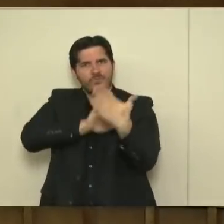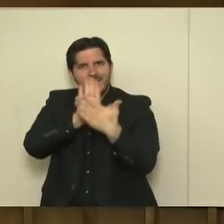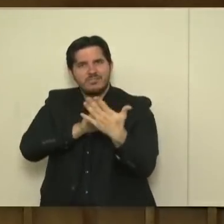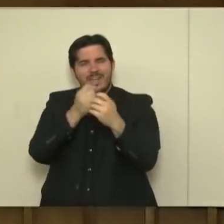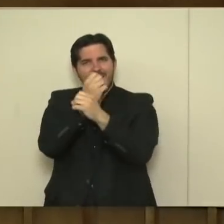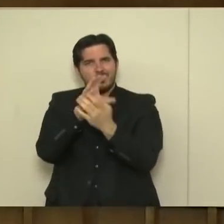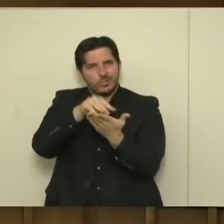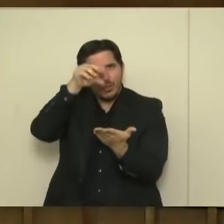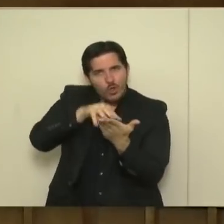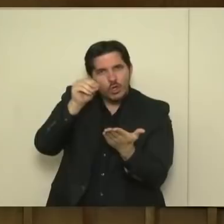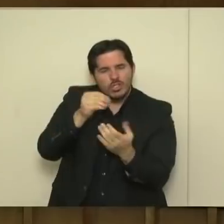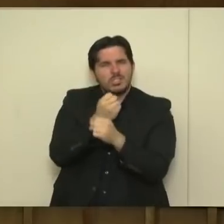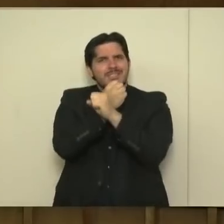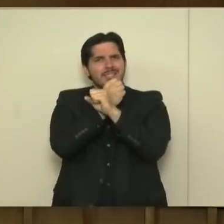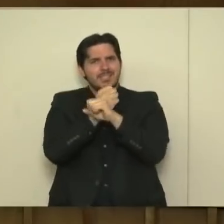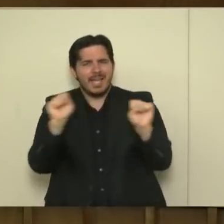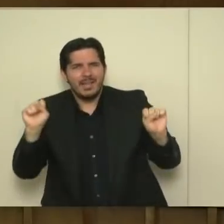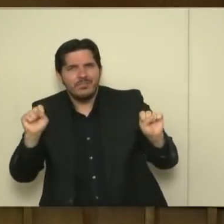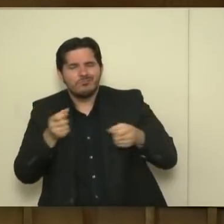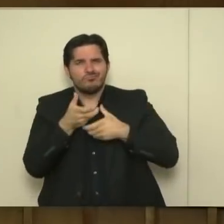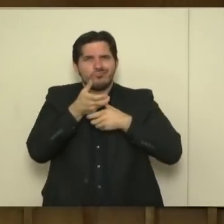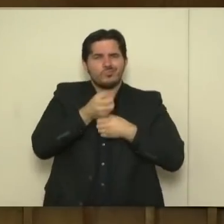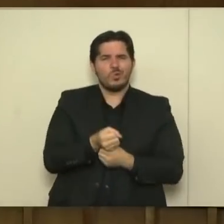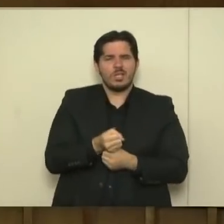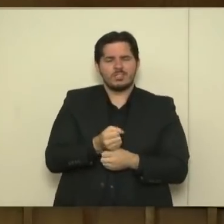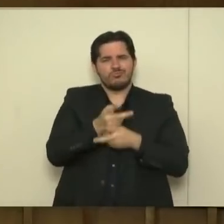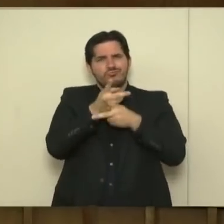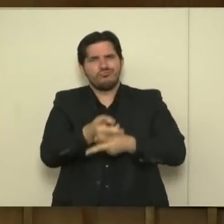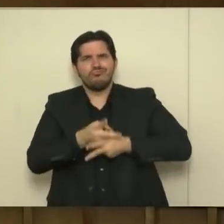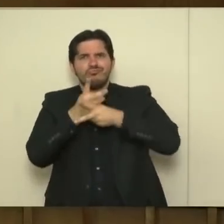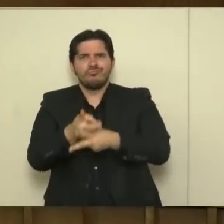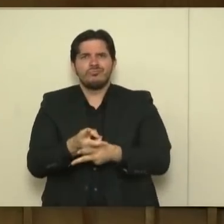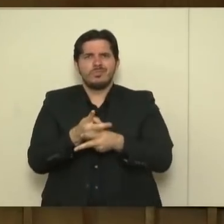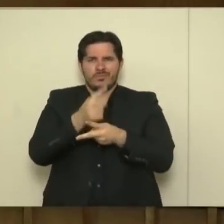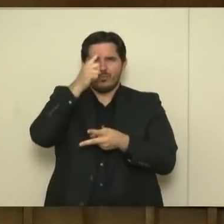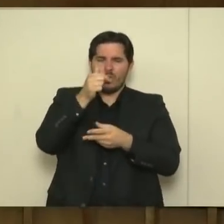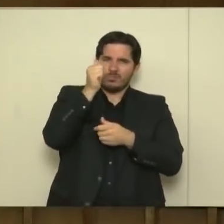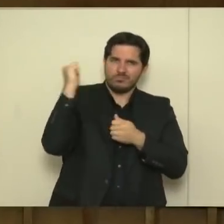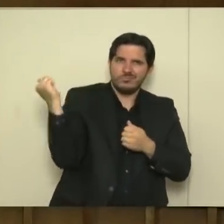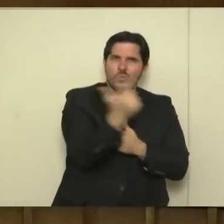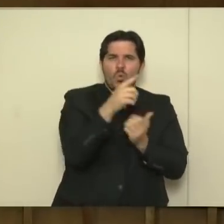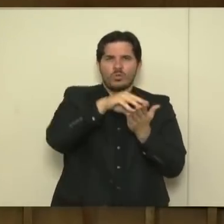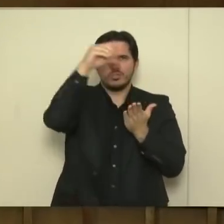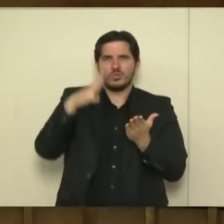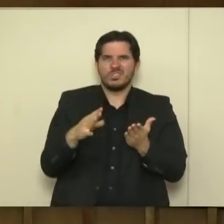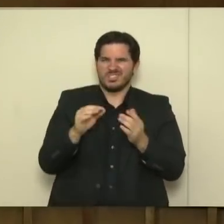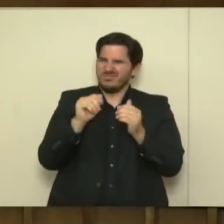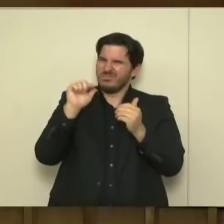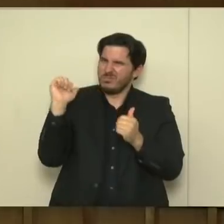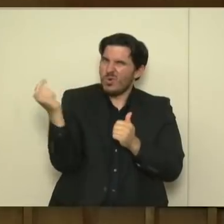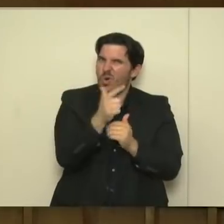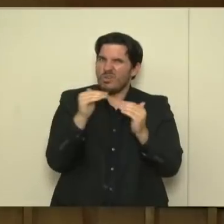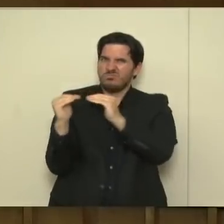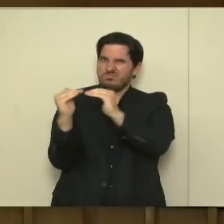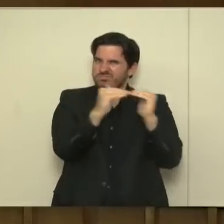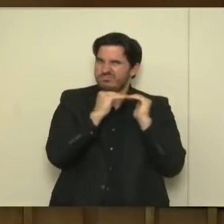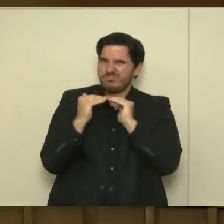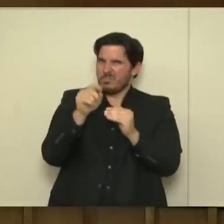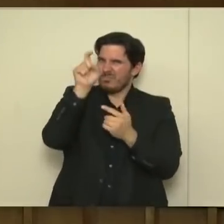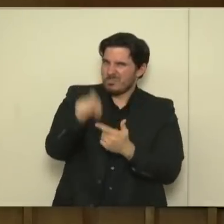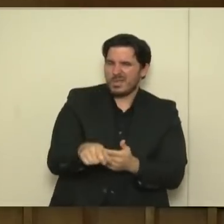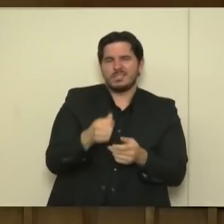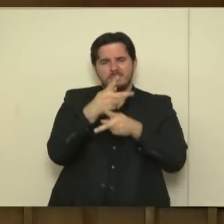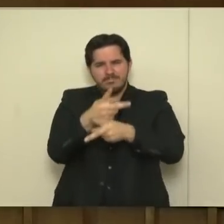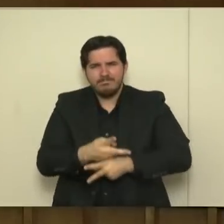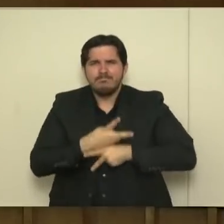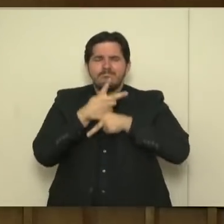of safety and the level of care that every single student deserves. So thank you to all of those who have just been moving mountains for the